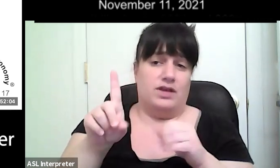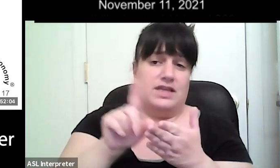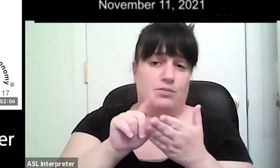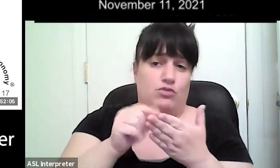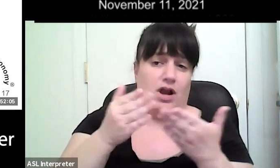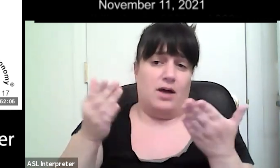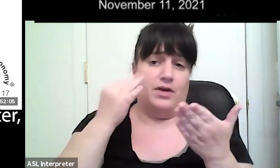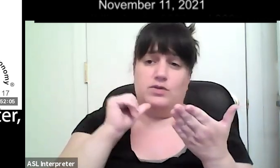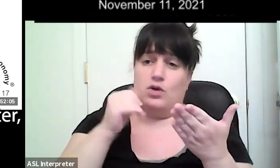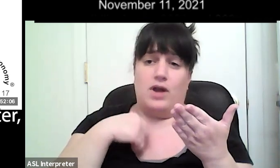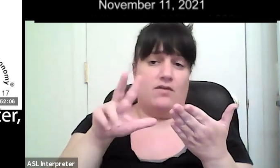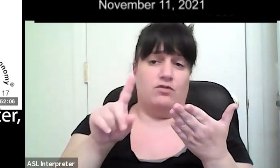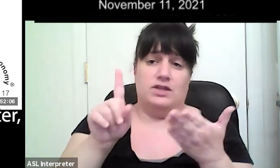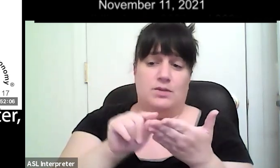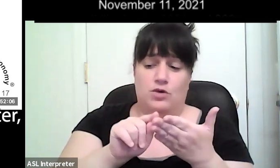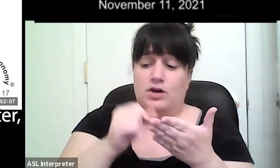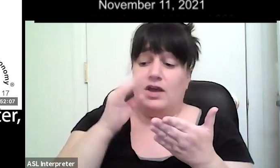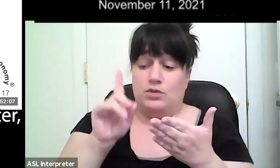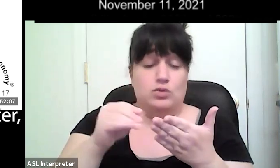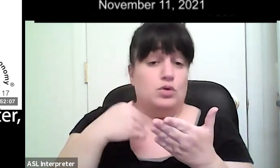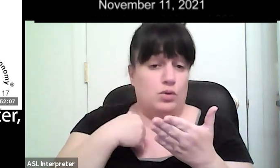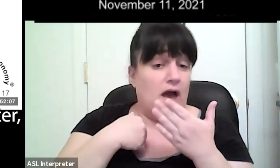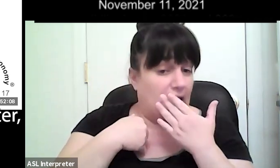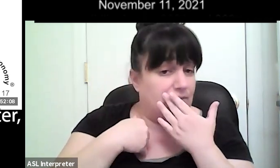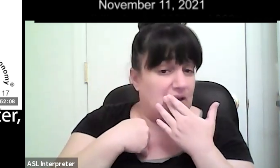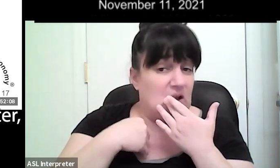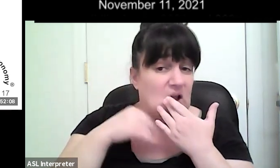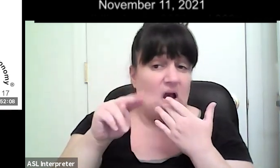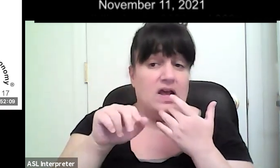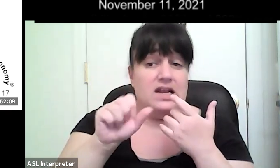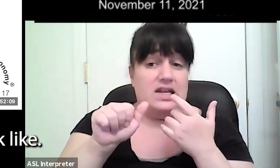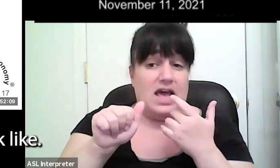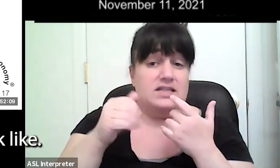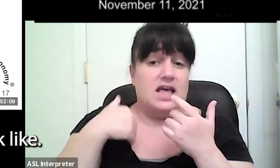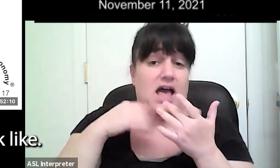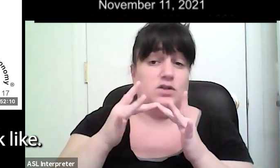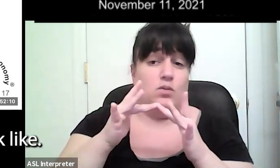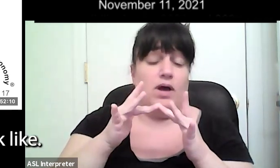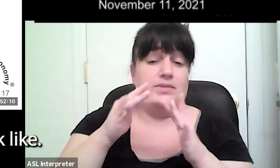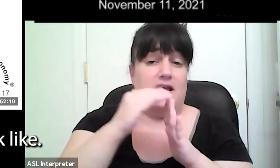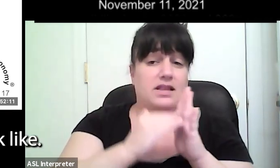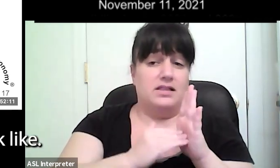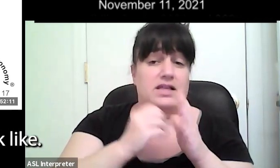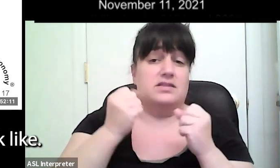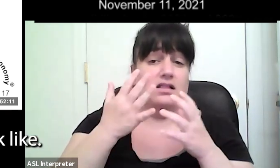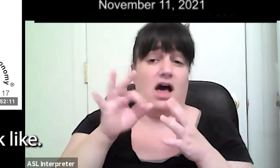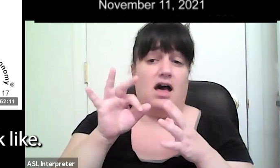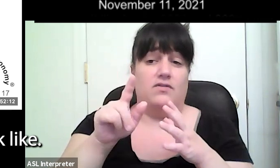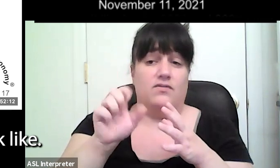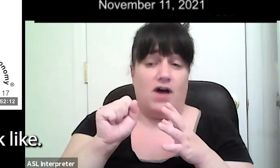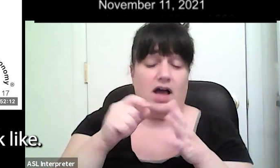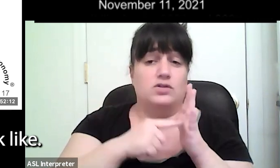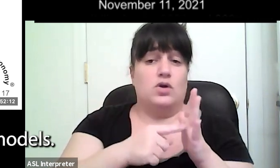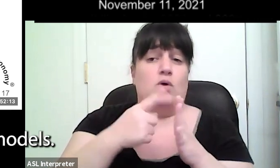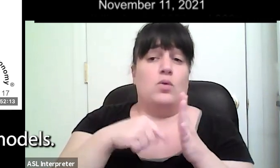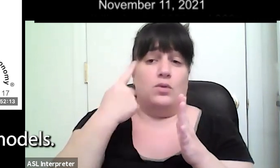you don't have a 3D printer. And if you do have a 3D printer, NASA has a website that lists a lot of files and shows you what it will